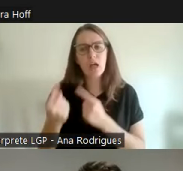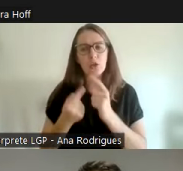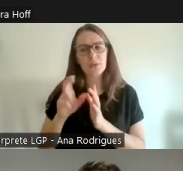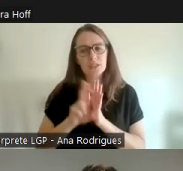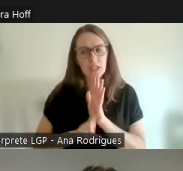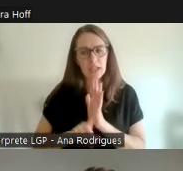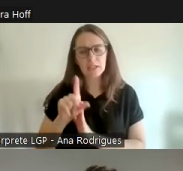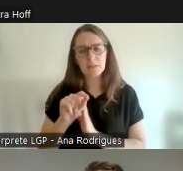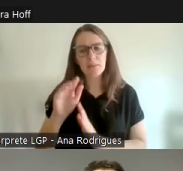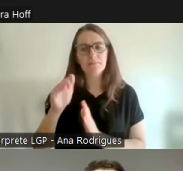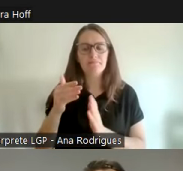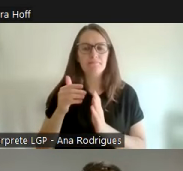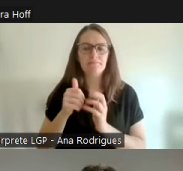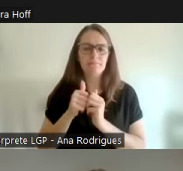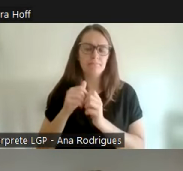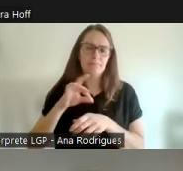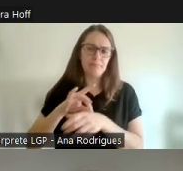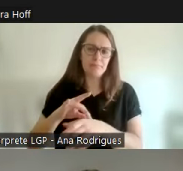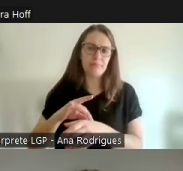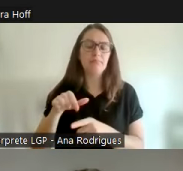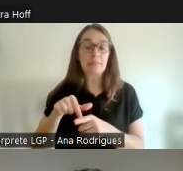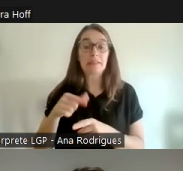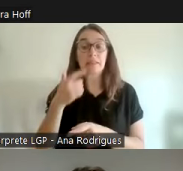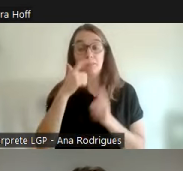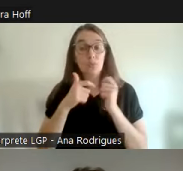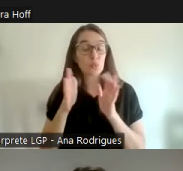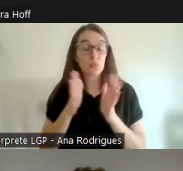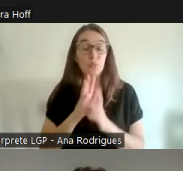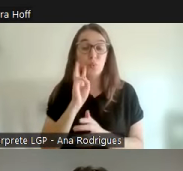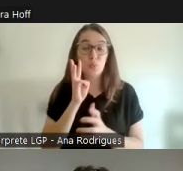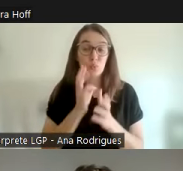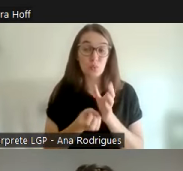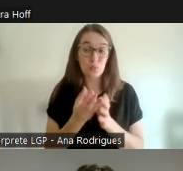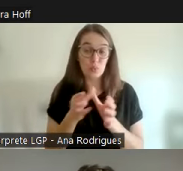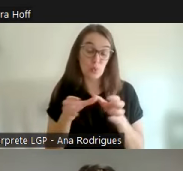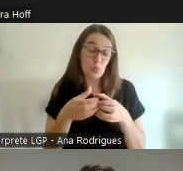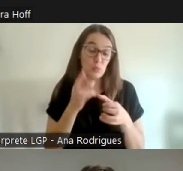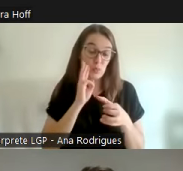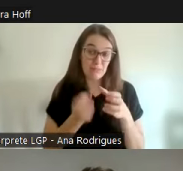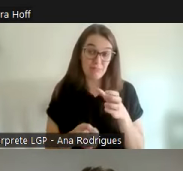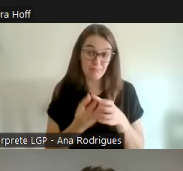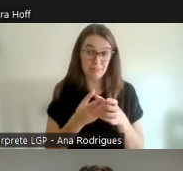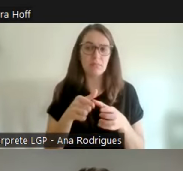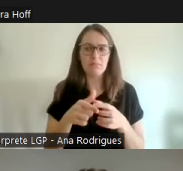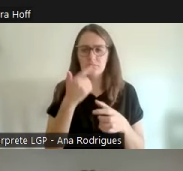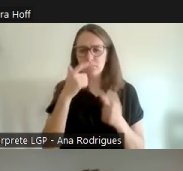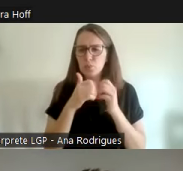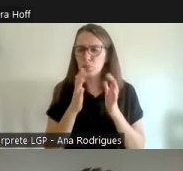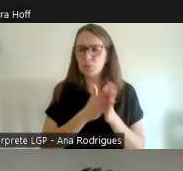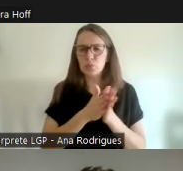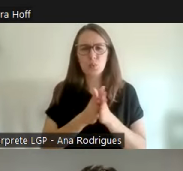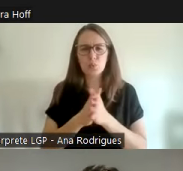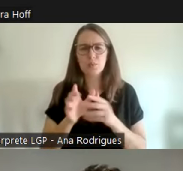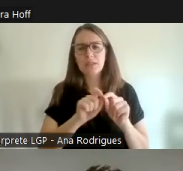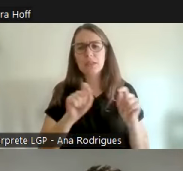the end, everybody used this WhatsApp group we created afterwards till the very semester.